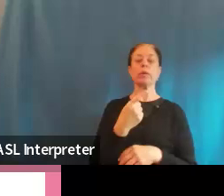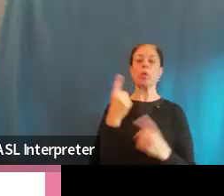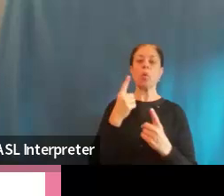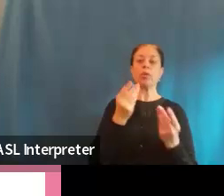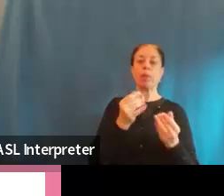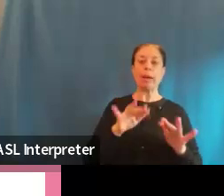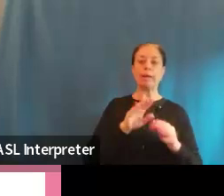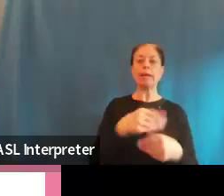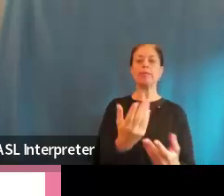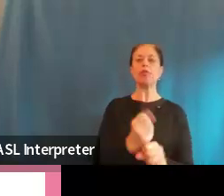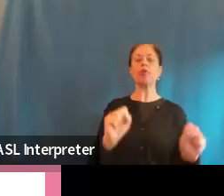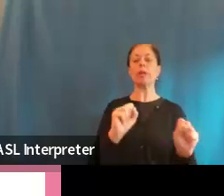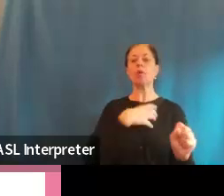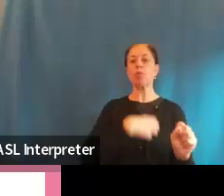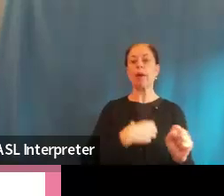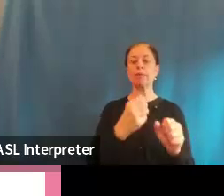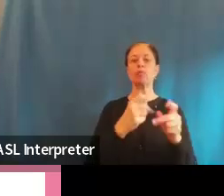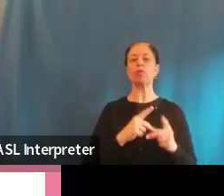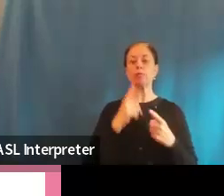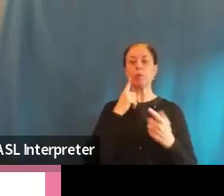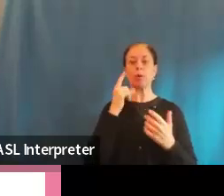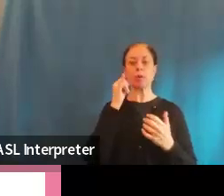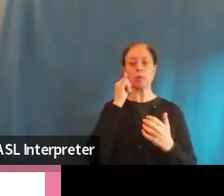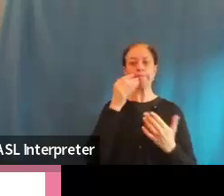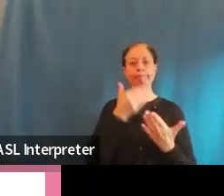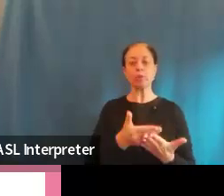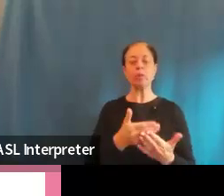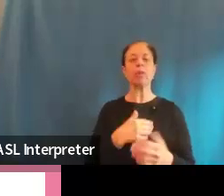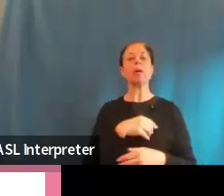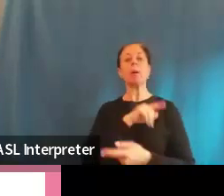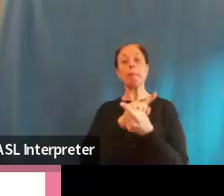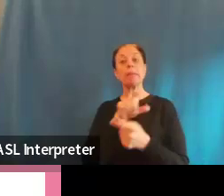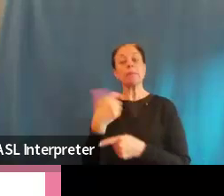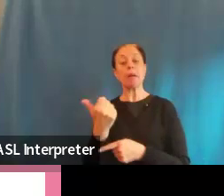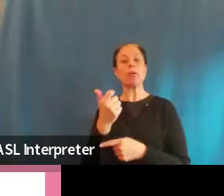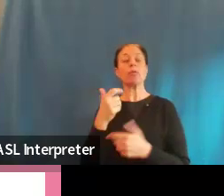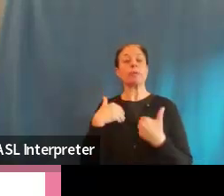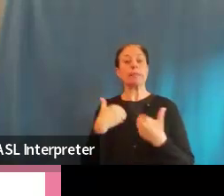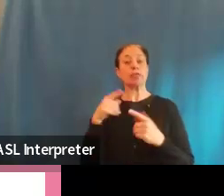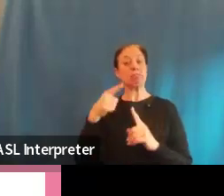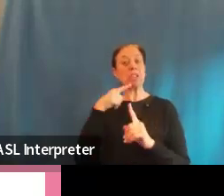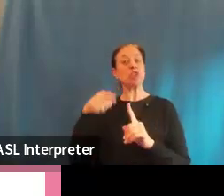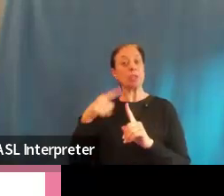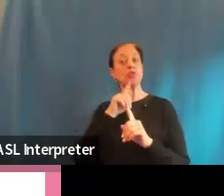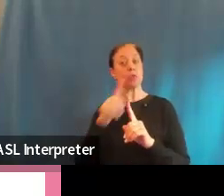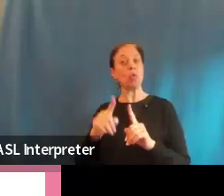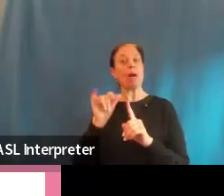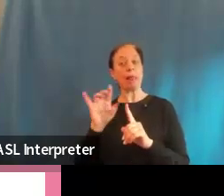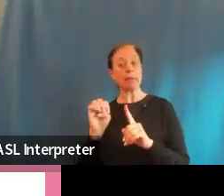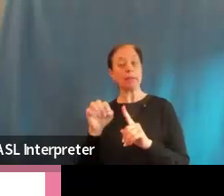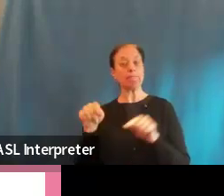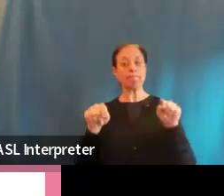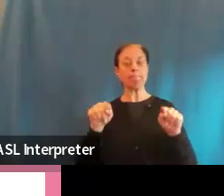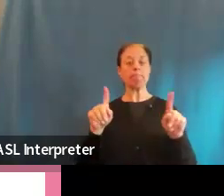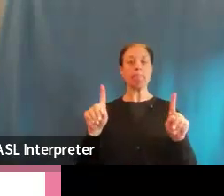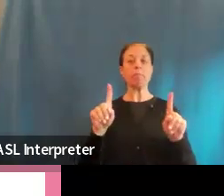she craves, so she returns for good, only to meet another real-world teenager, one who claims she is the true Alice. What follows